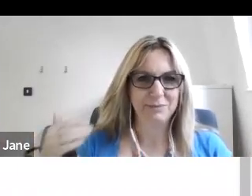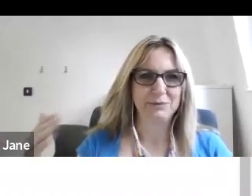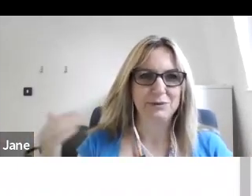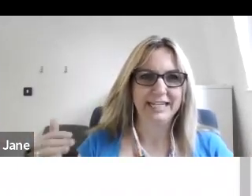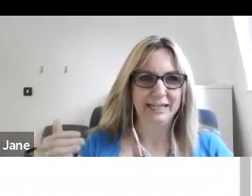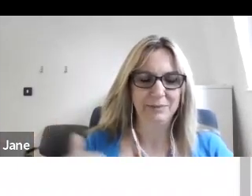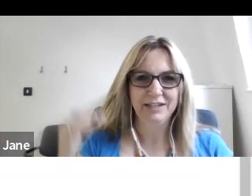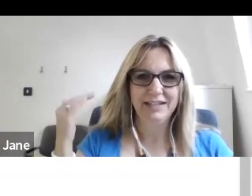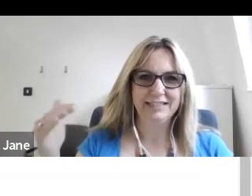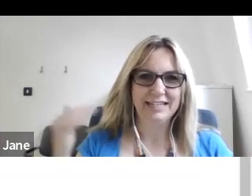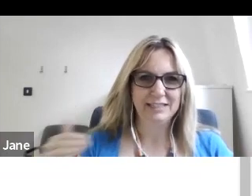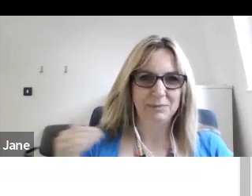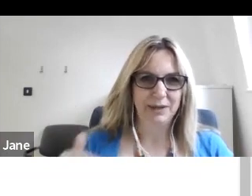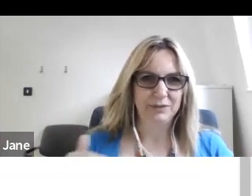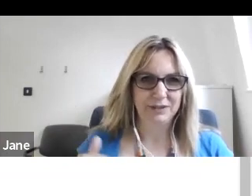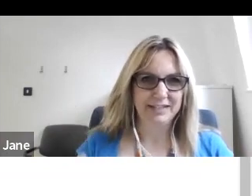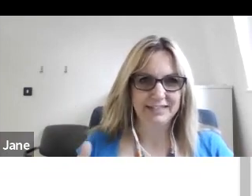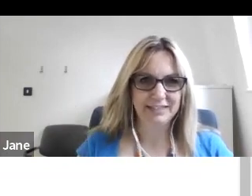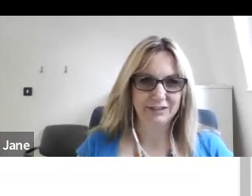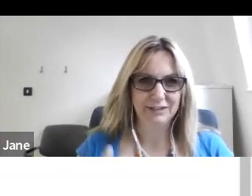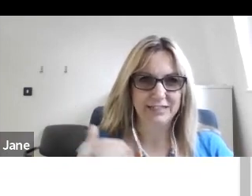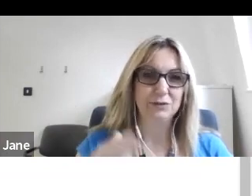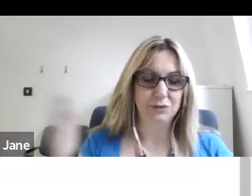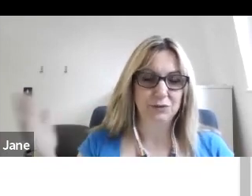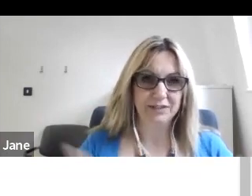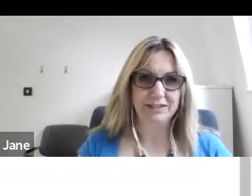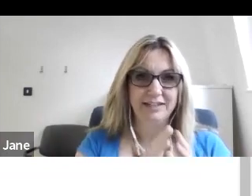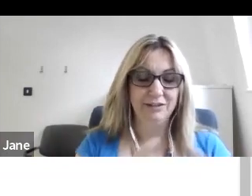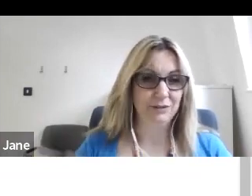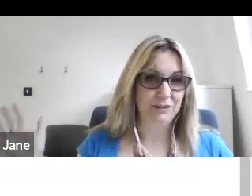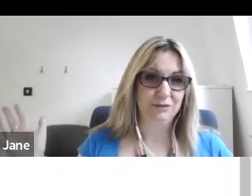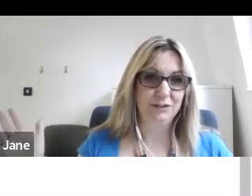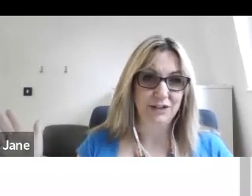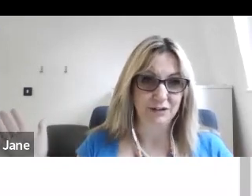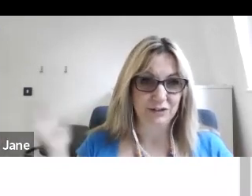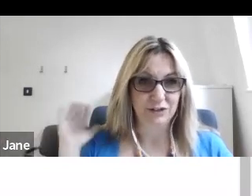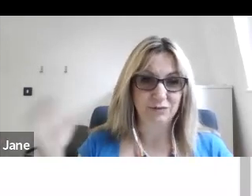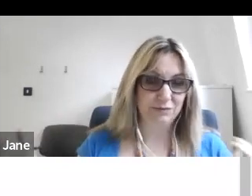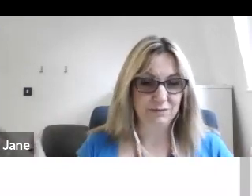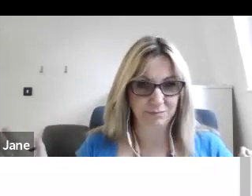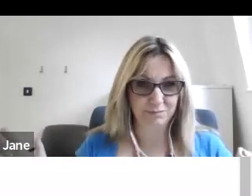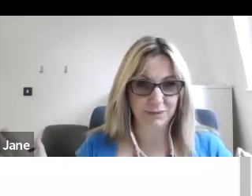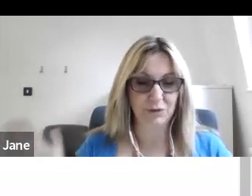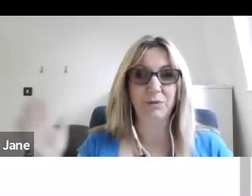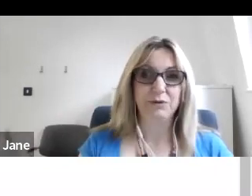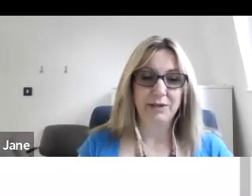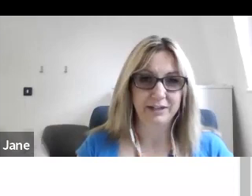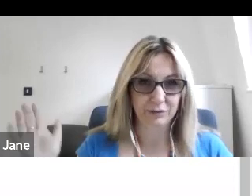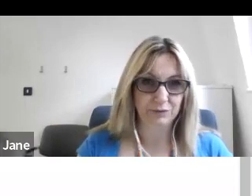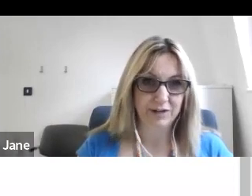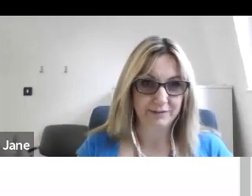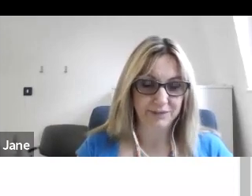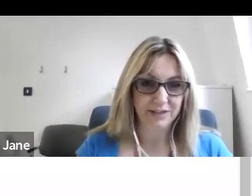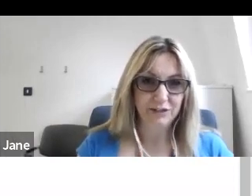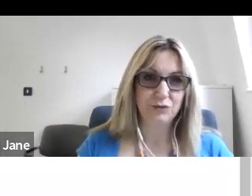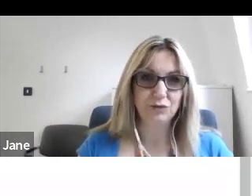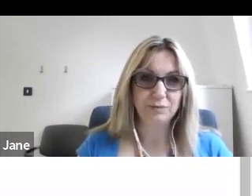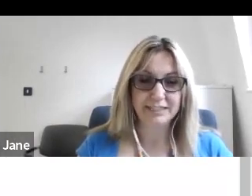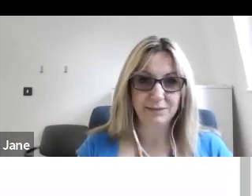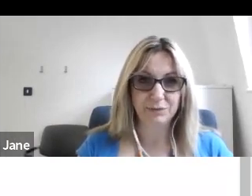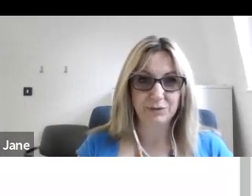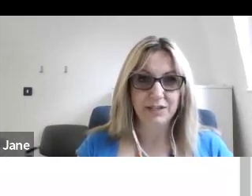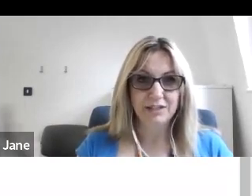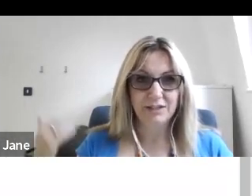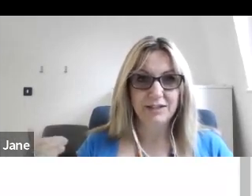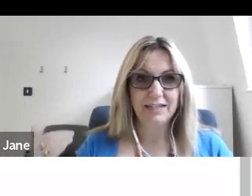when people sleep, it tends to put everything into order, and then you know, you're not bothered by your